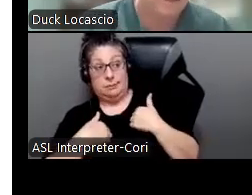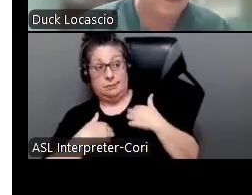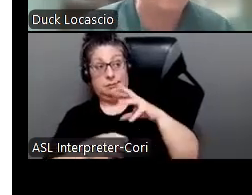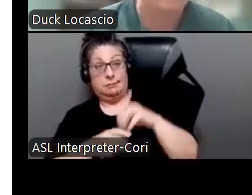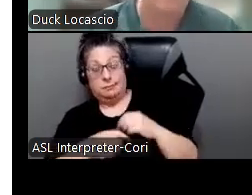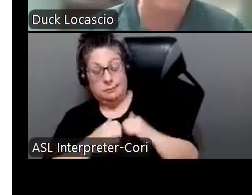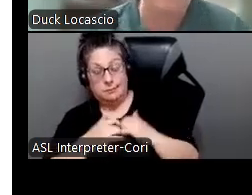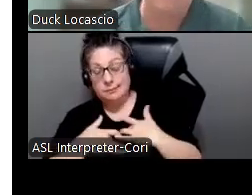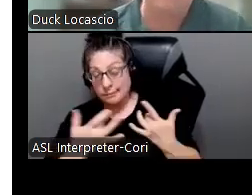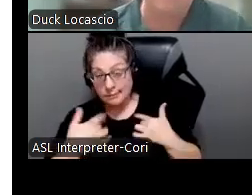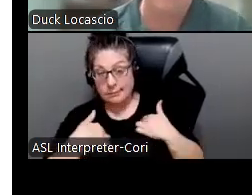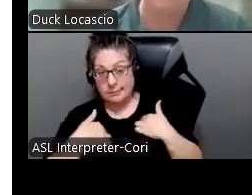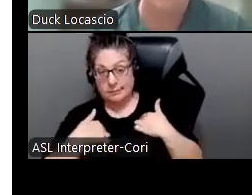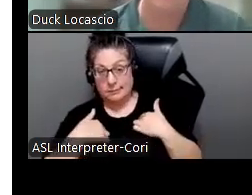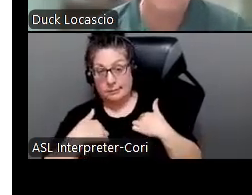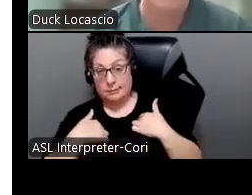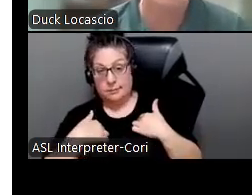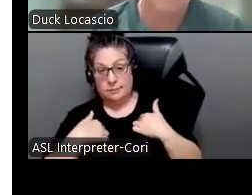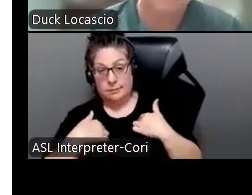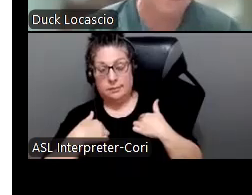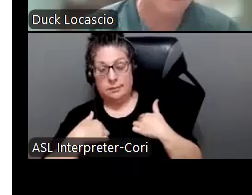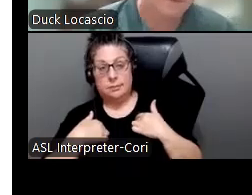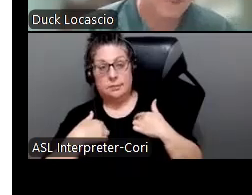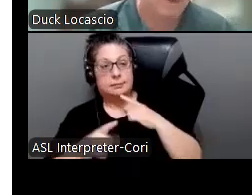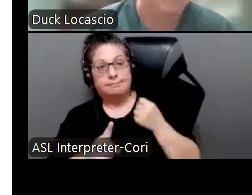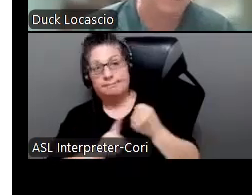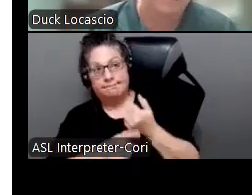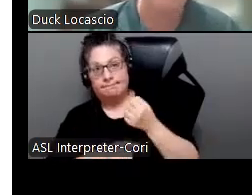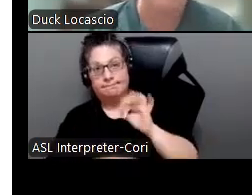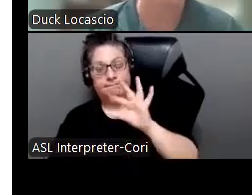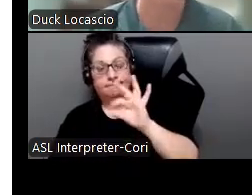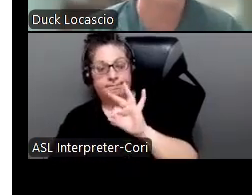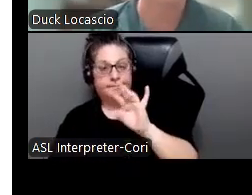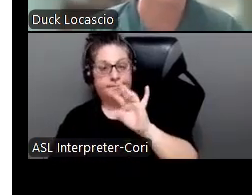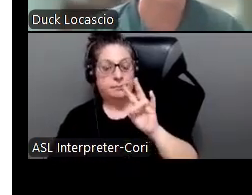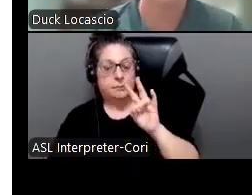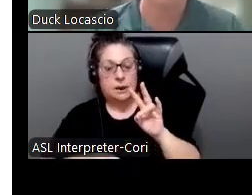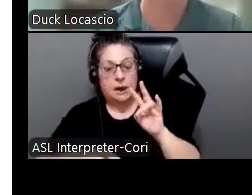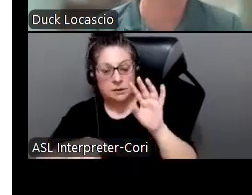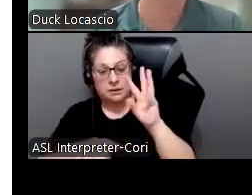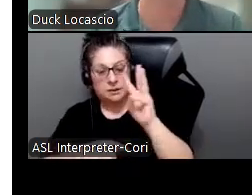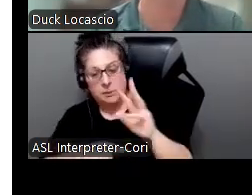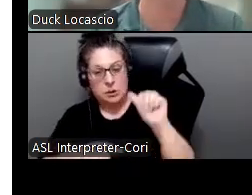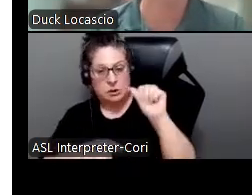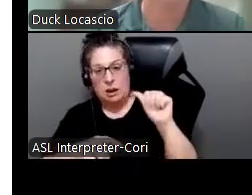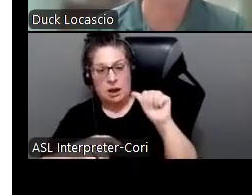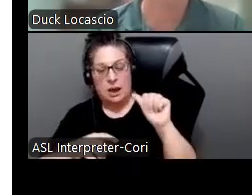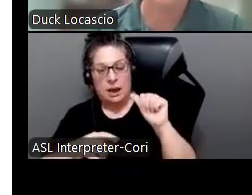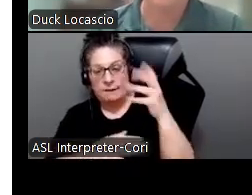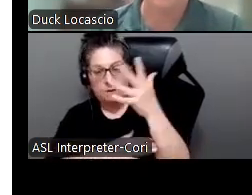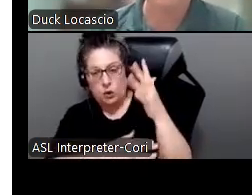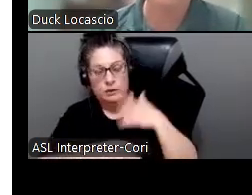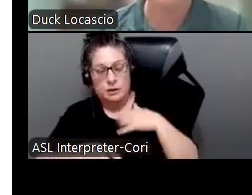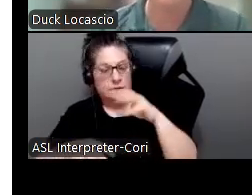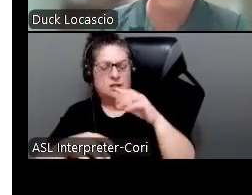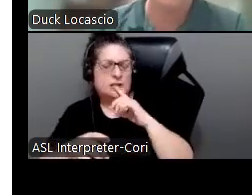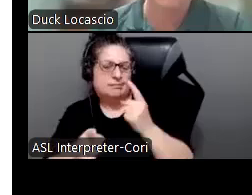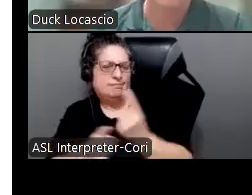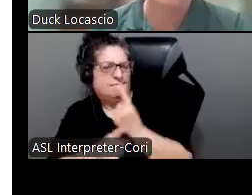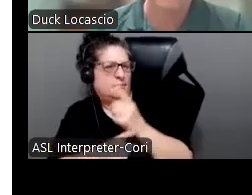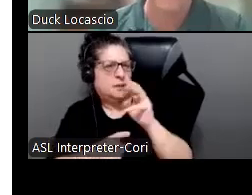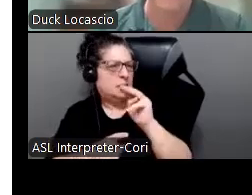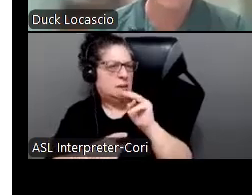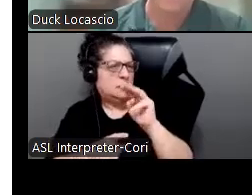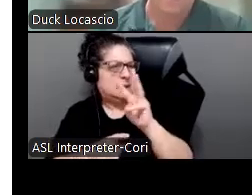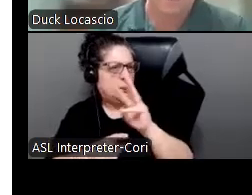be. I came along in '97. I was a WMA forester, just on a particular WMA. a 70,000